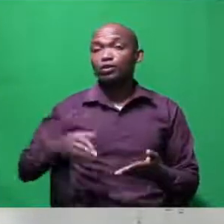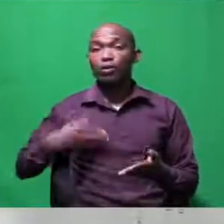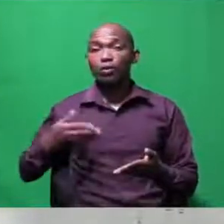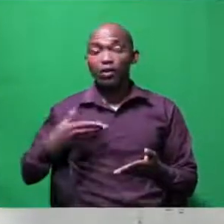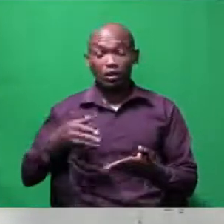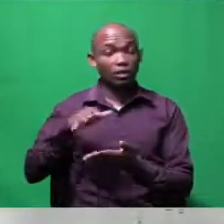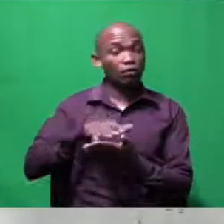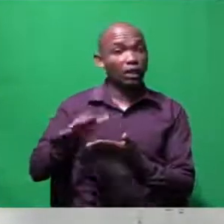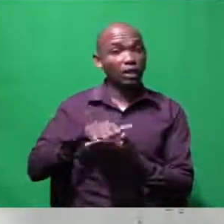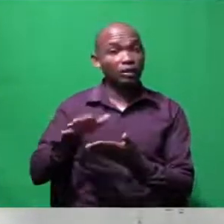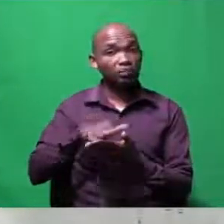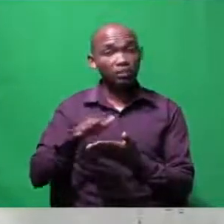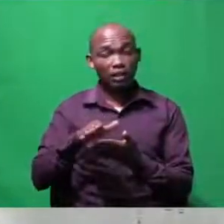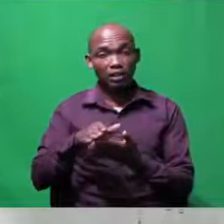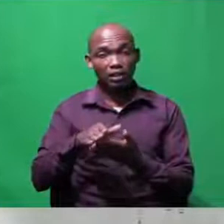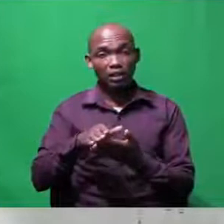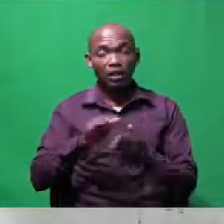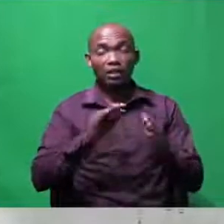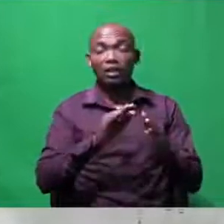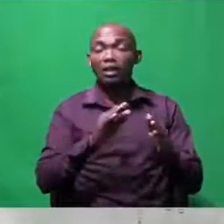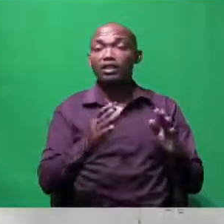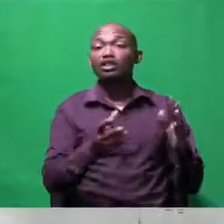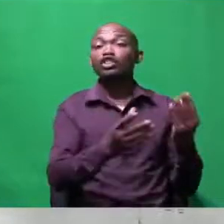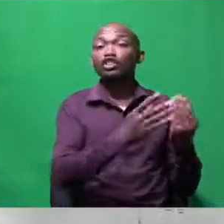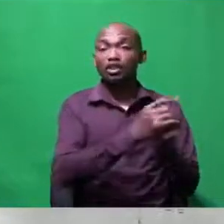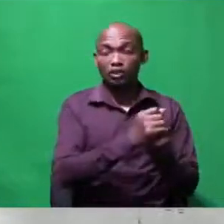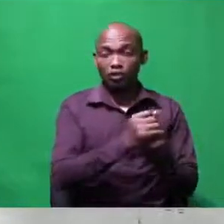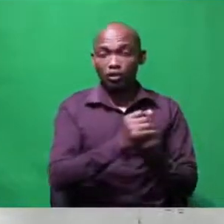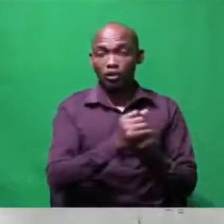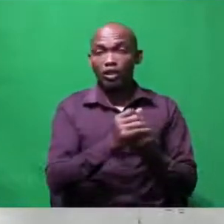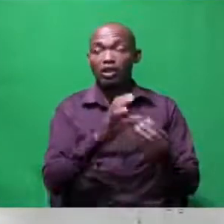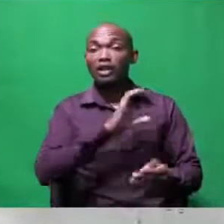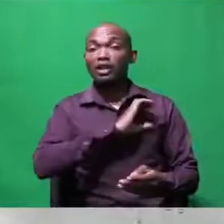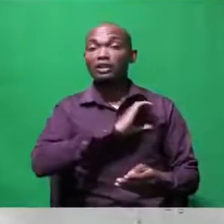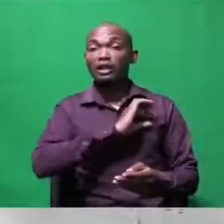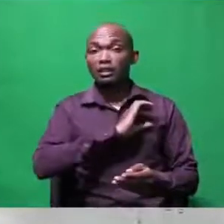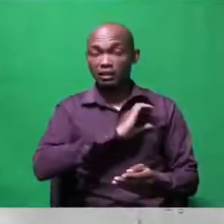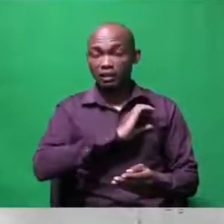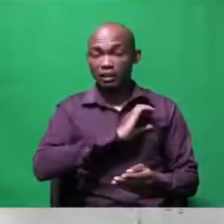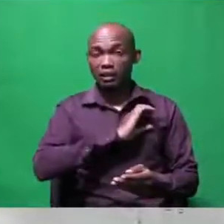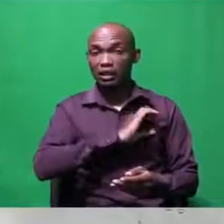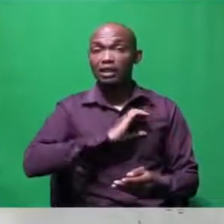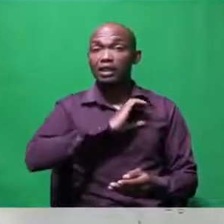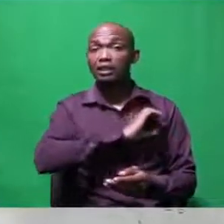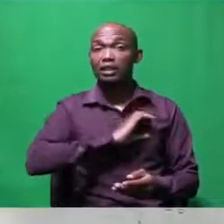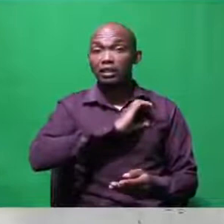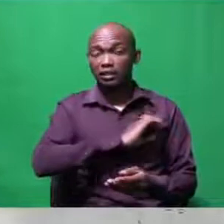to explain the general characteristics of a rock. General